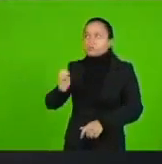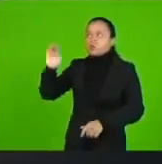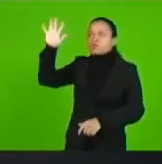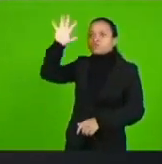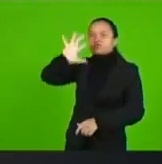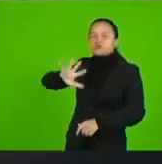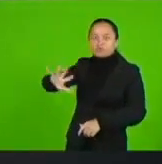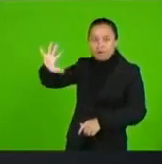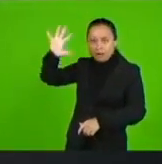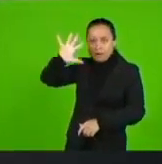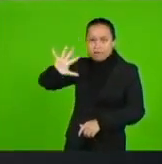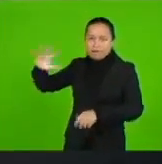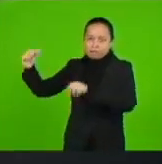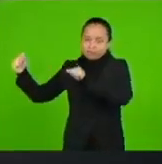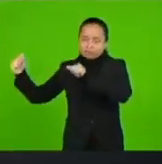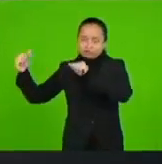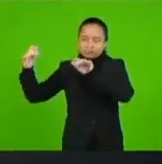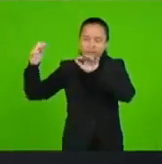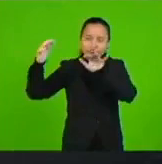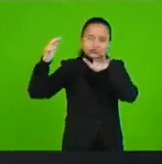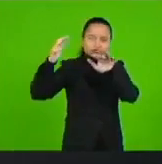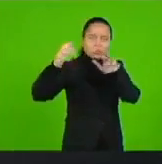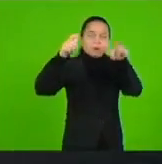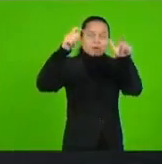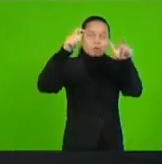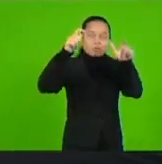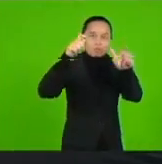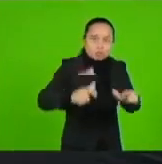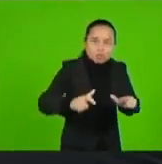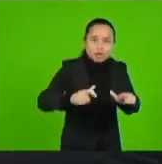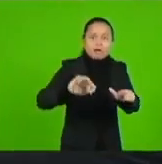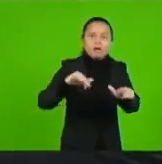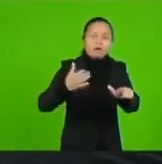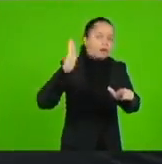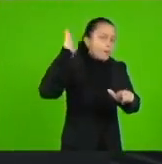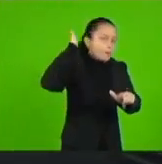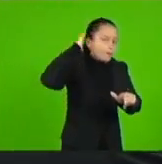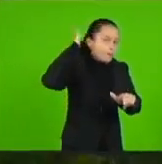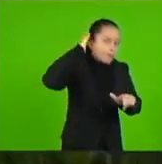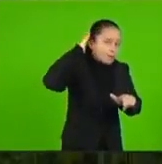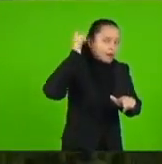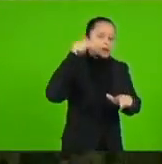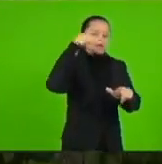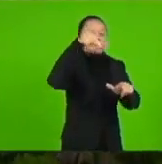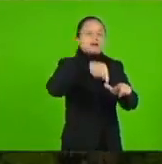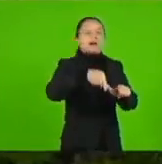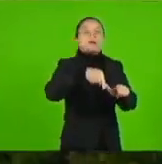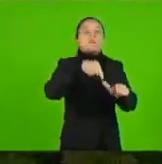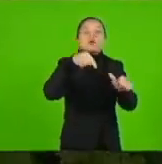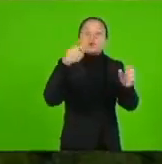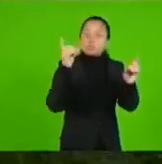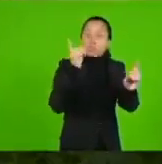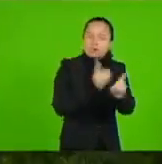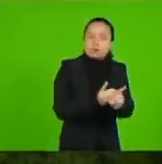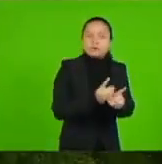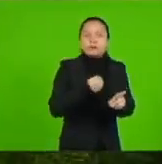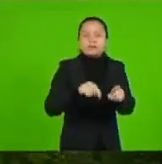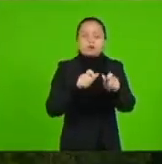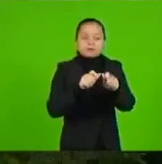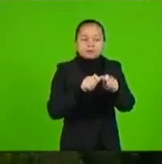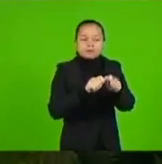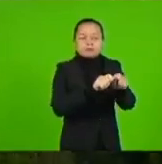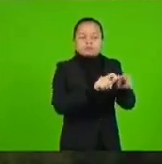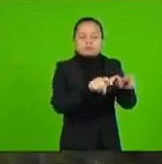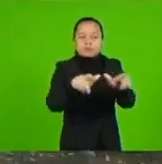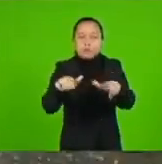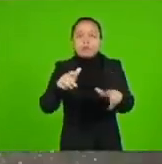go to many locations in Brazil. They gather in the region of Pará, where they